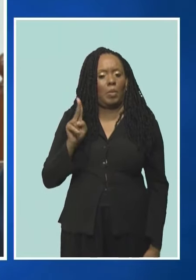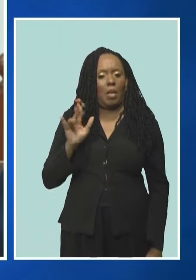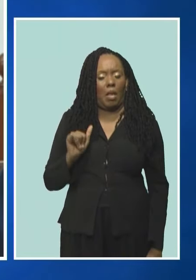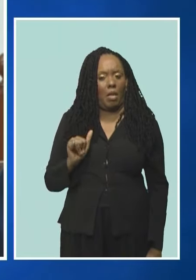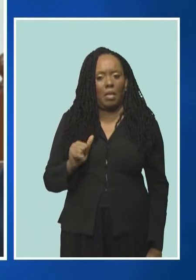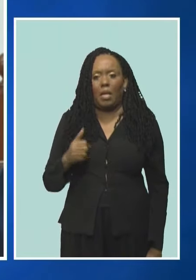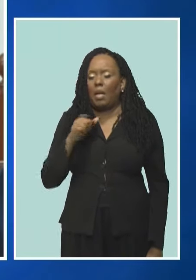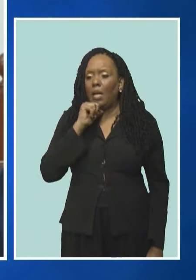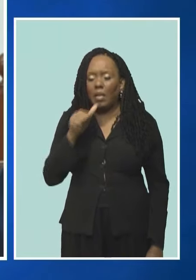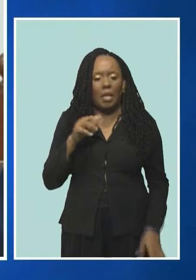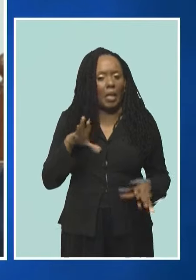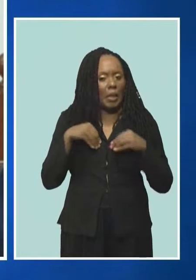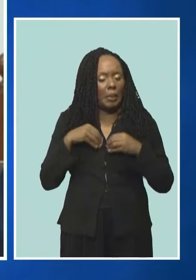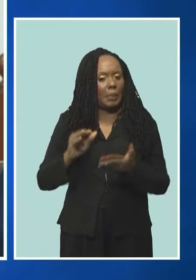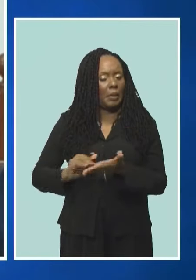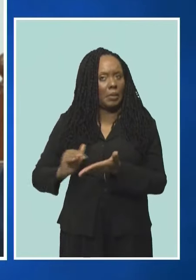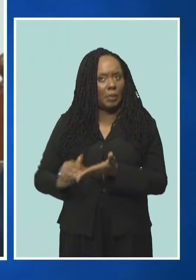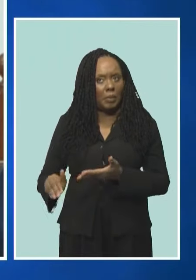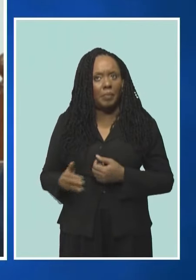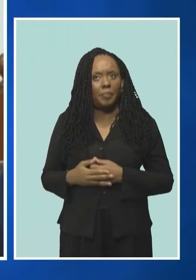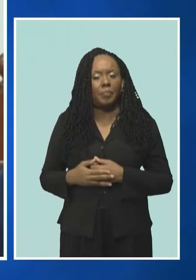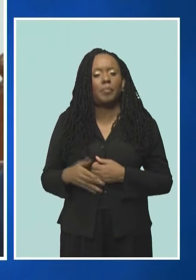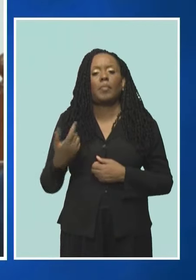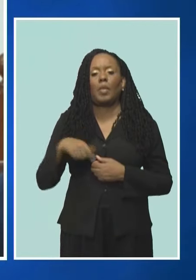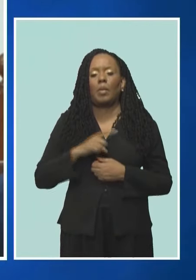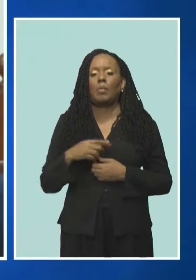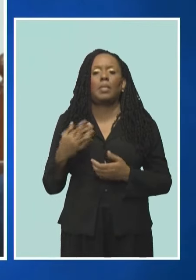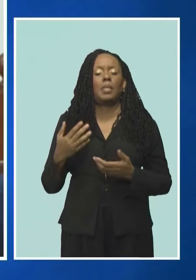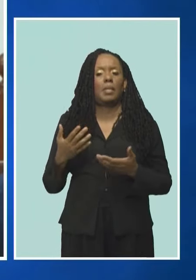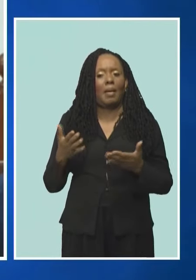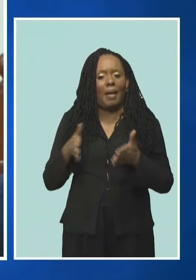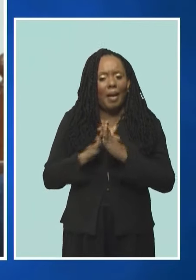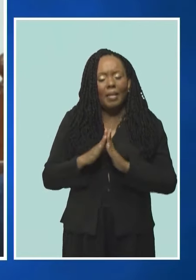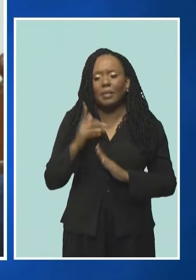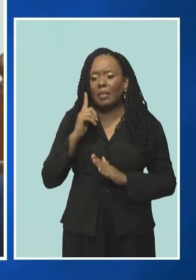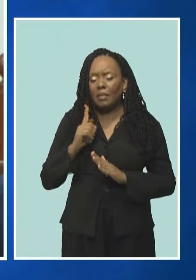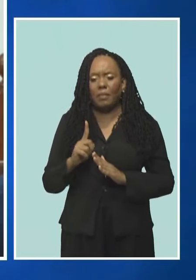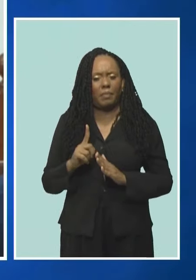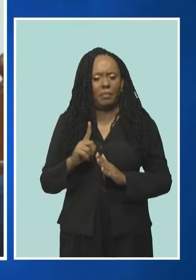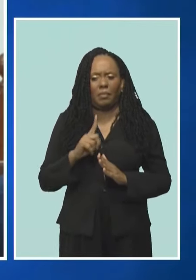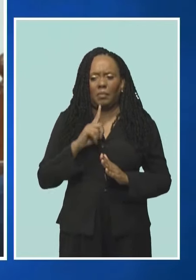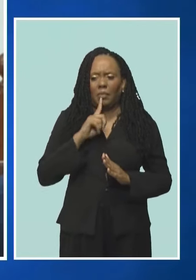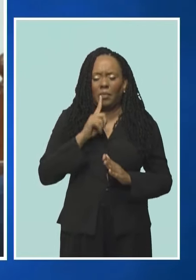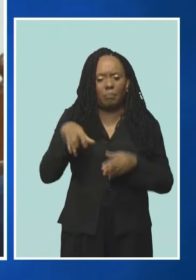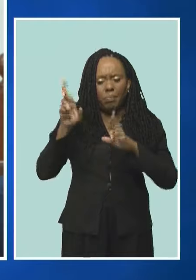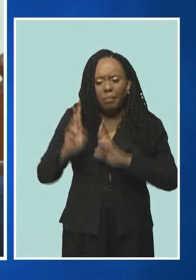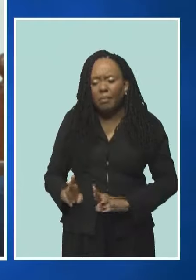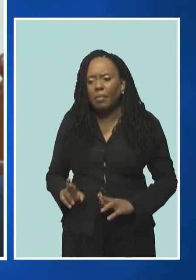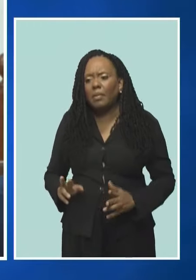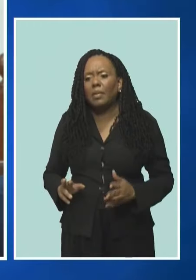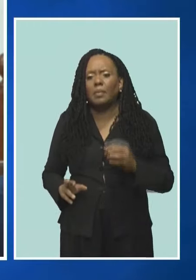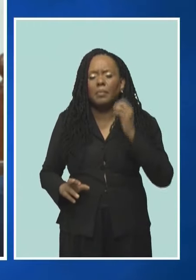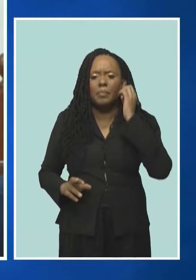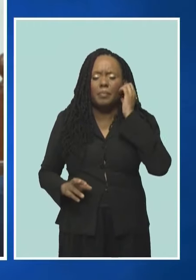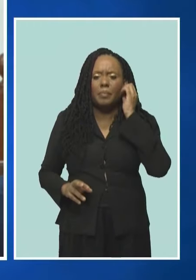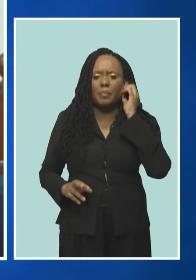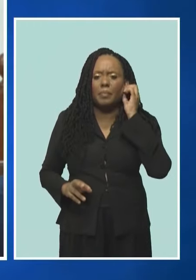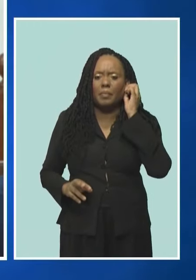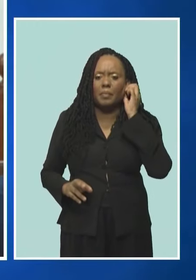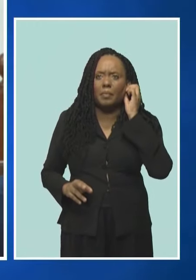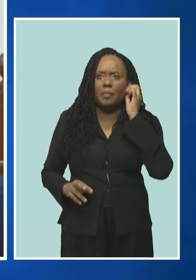is civility, Mr. President, and we're talking about that in our country today and in the highest forum.